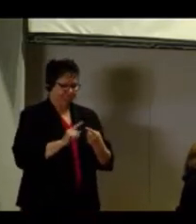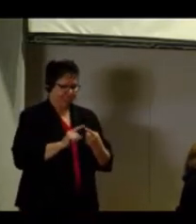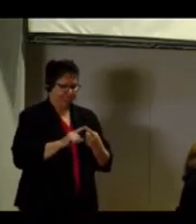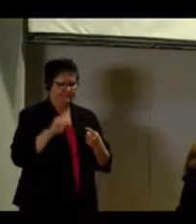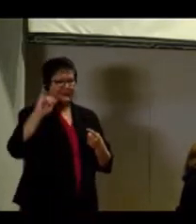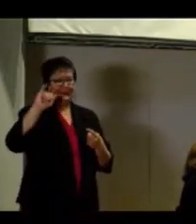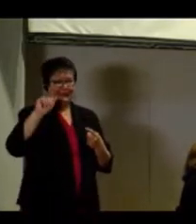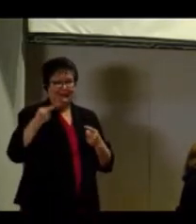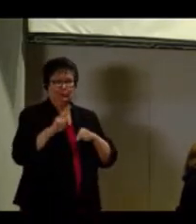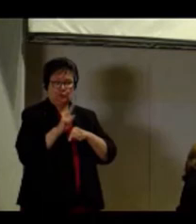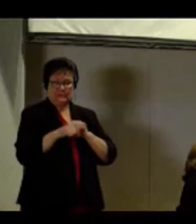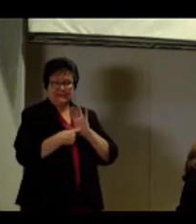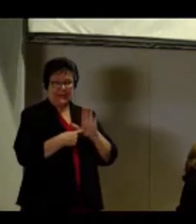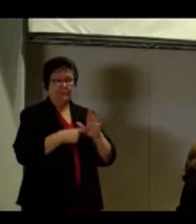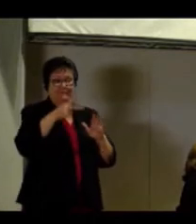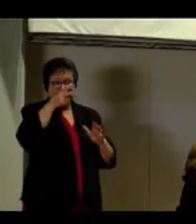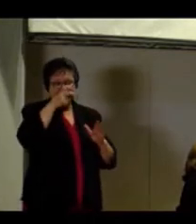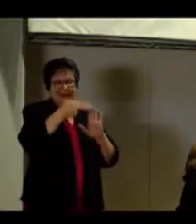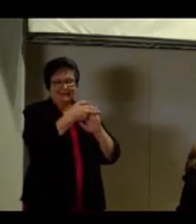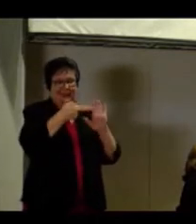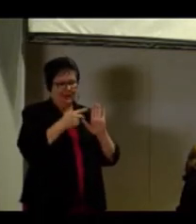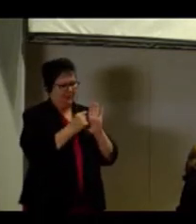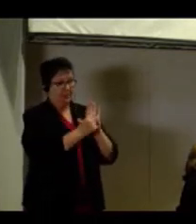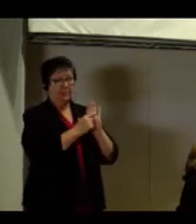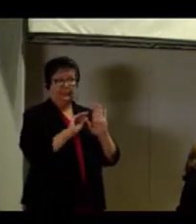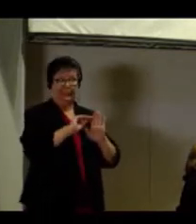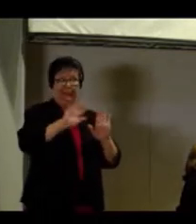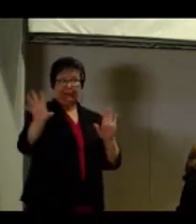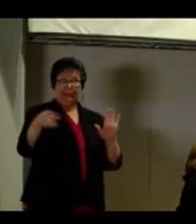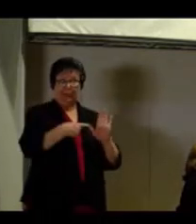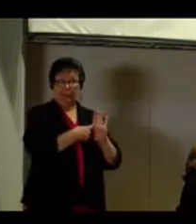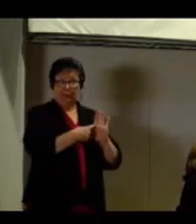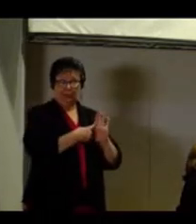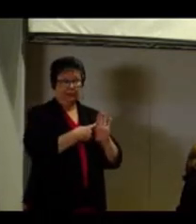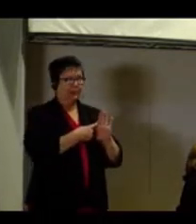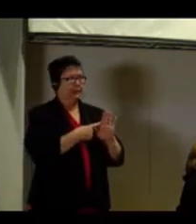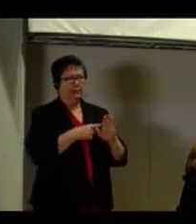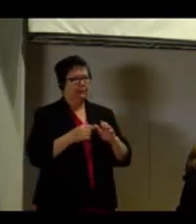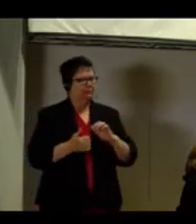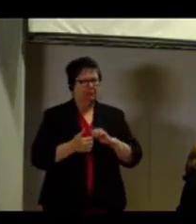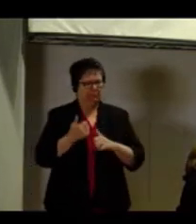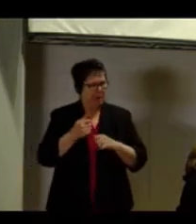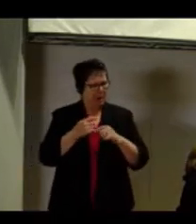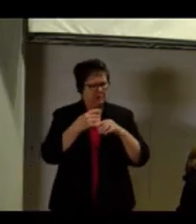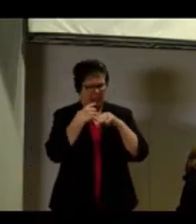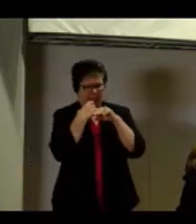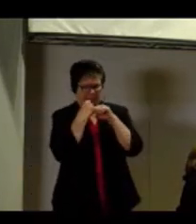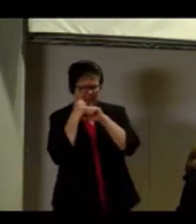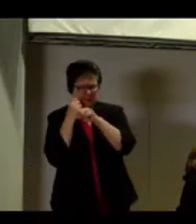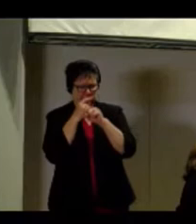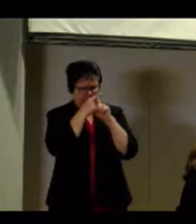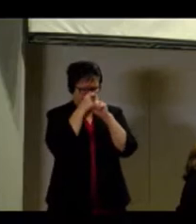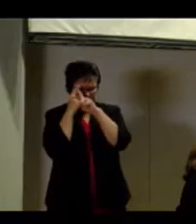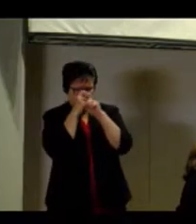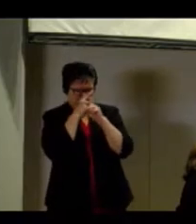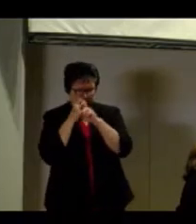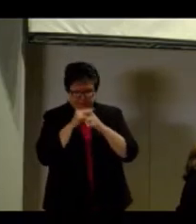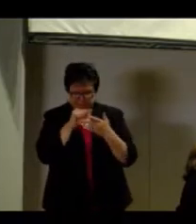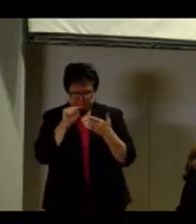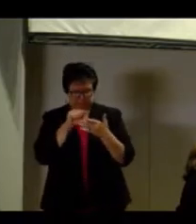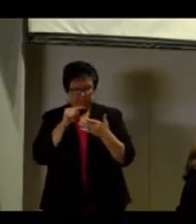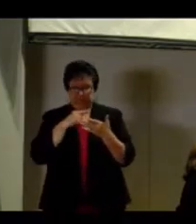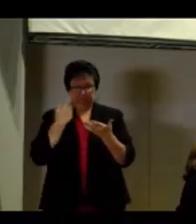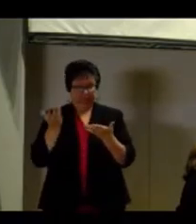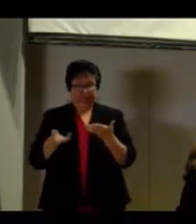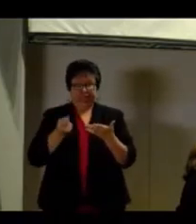Ian showed an example of an insect label that was actually really clear. A lot of them have cryptic abbreviations and all kinds of things